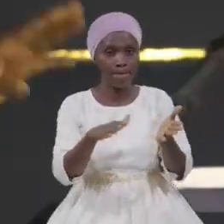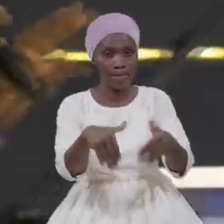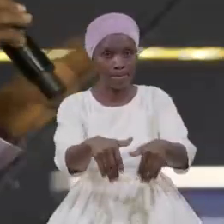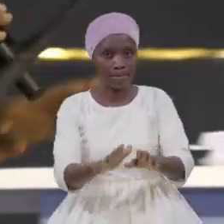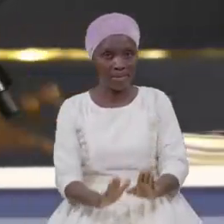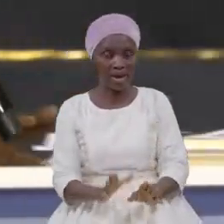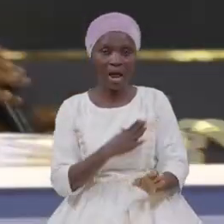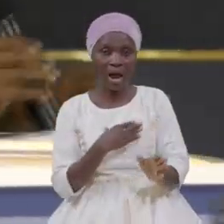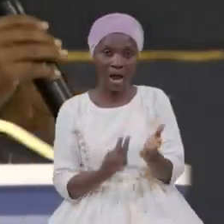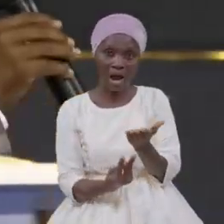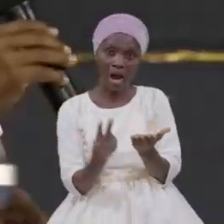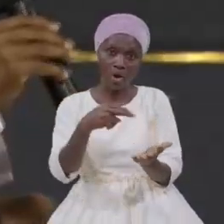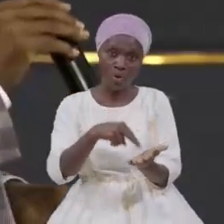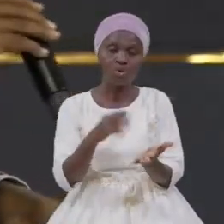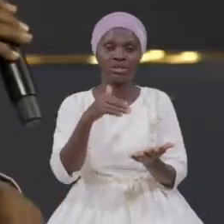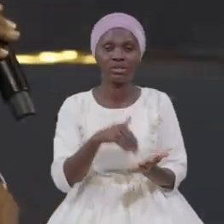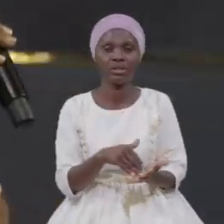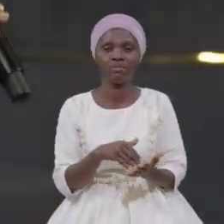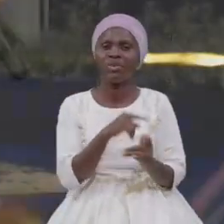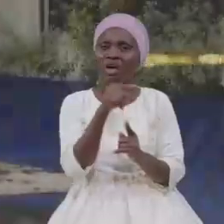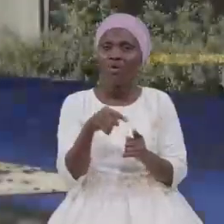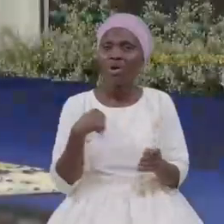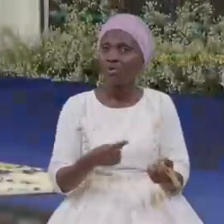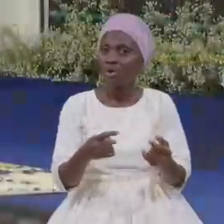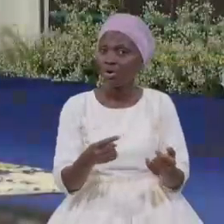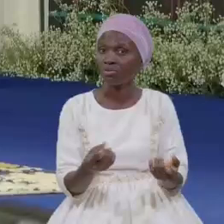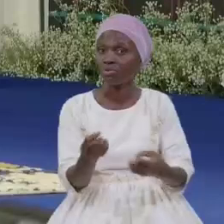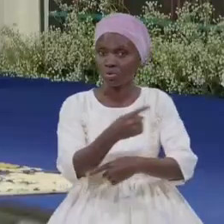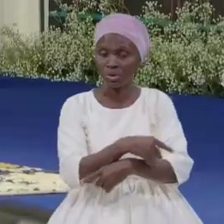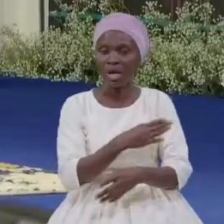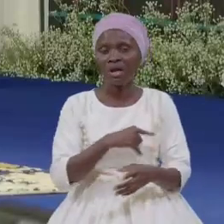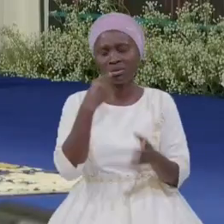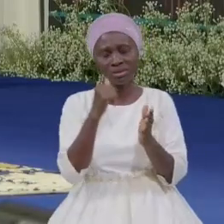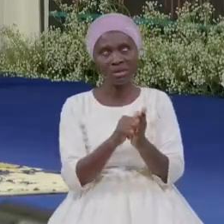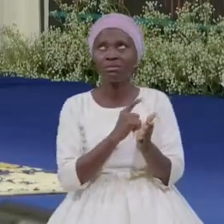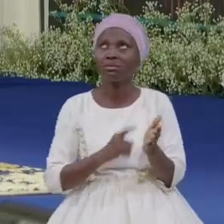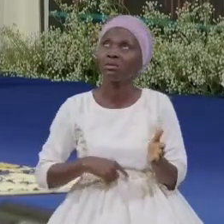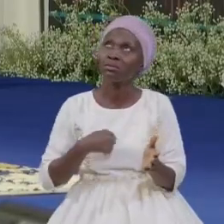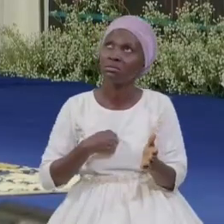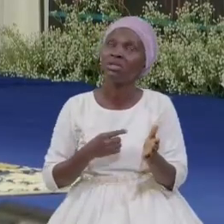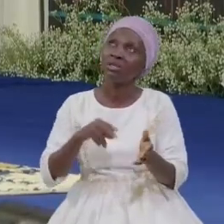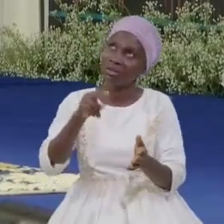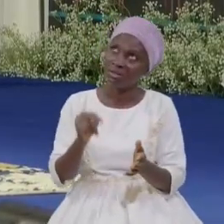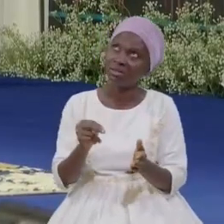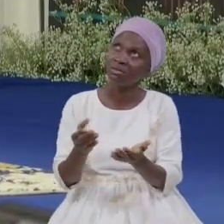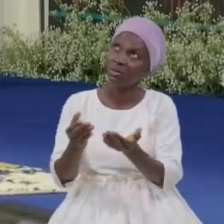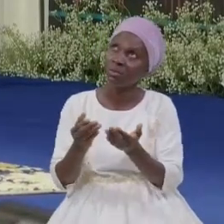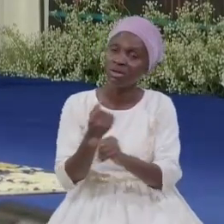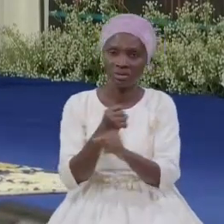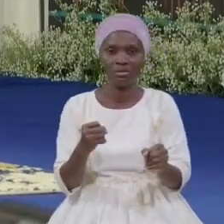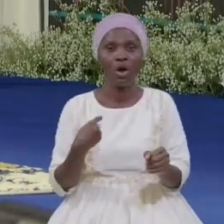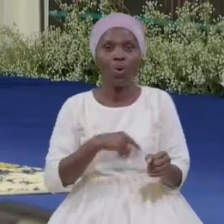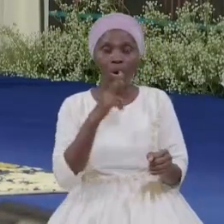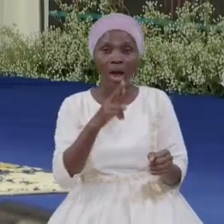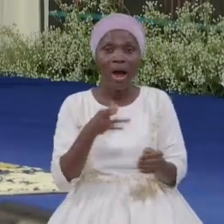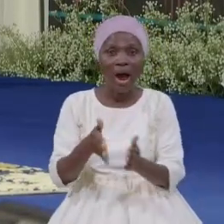we come today and we say, Lord, I need salvation, were asking for the salvation that